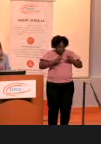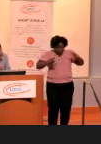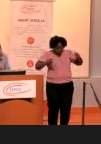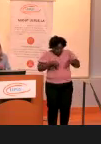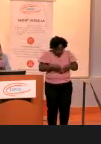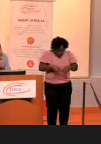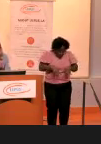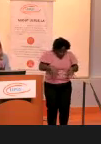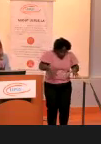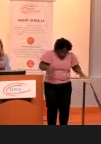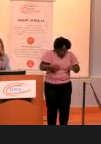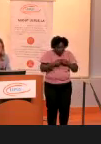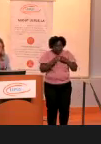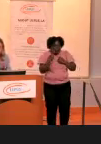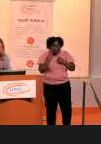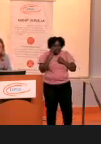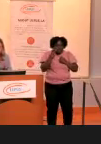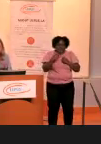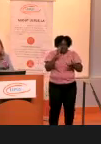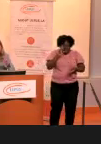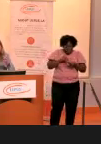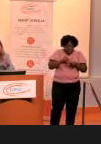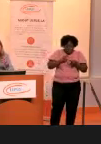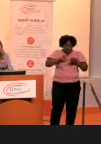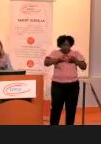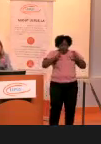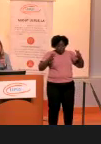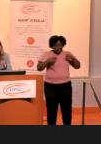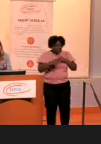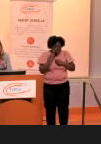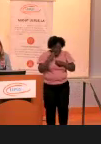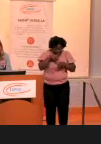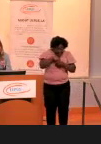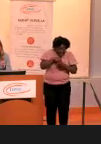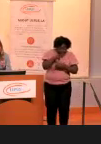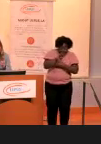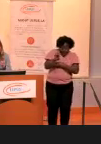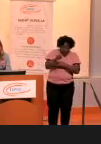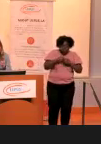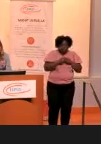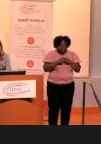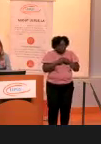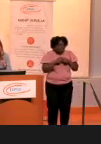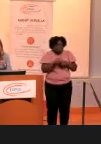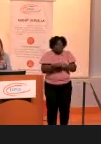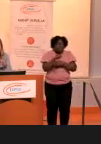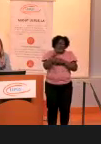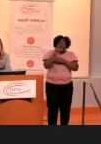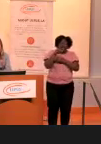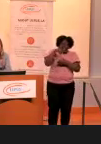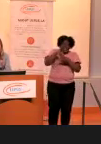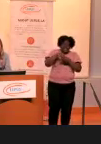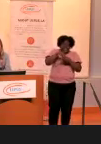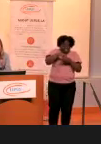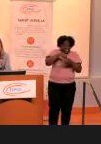as albumin and also total protein. And when the albumin in your blood is low, it